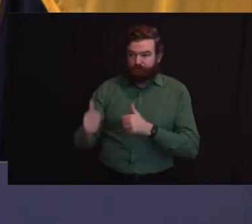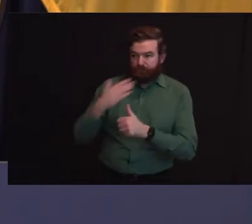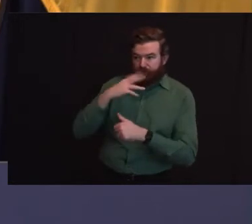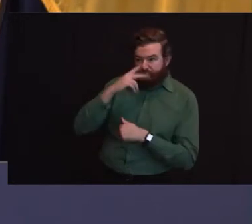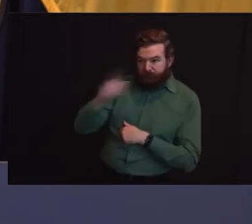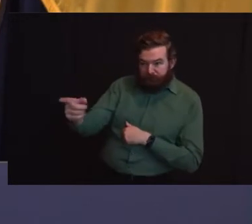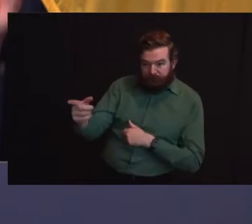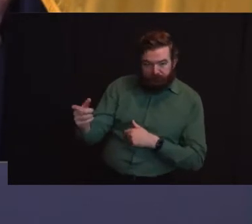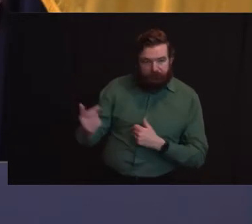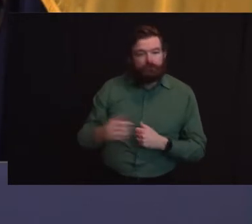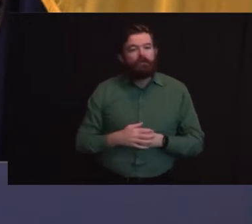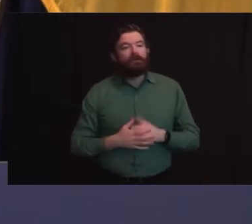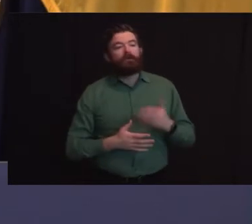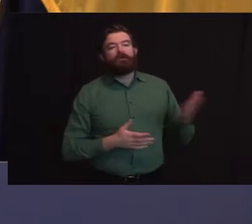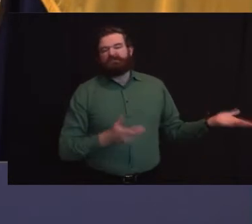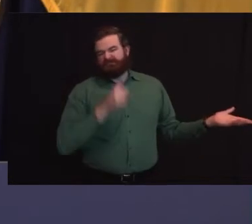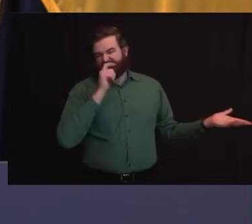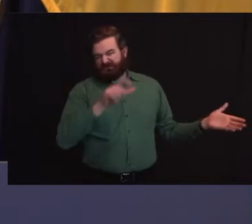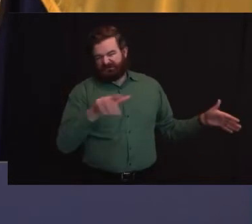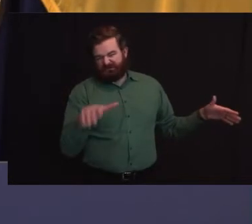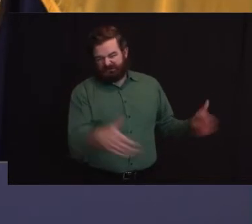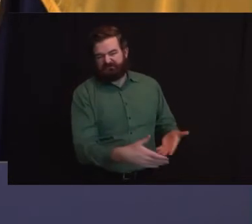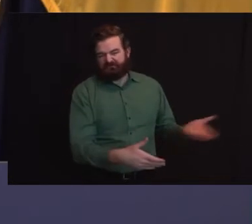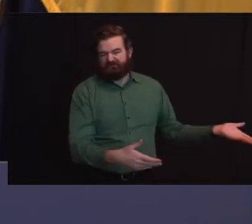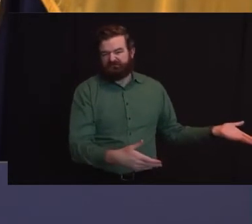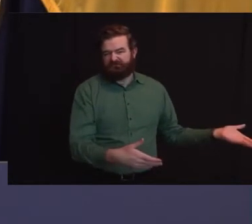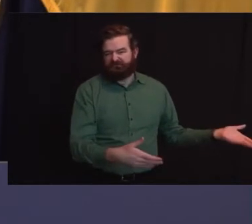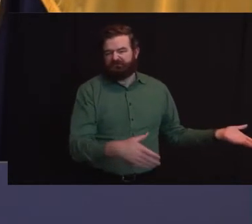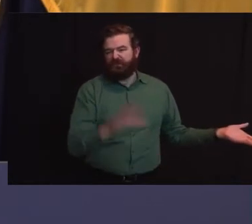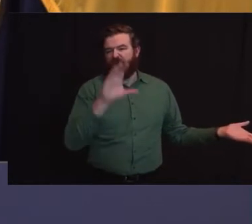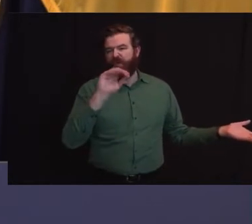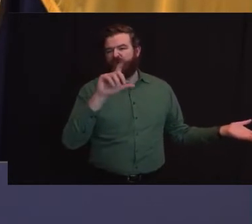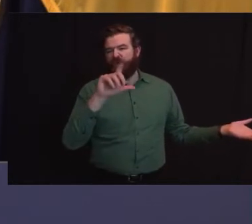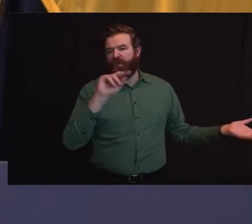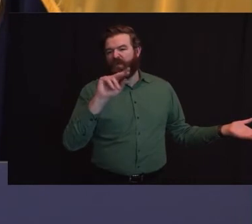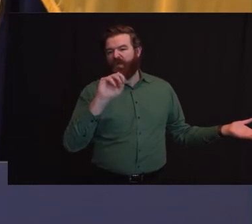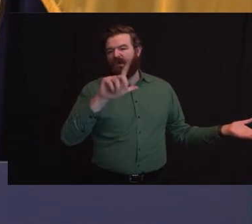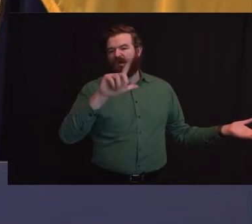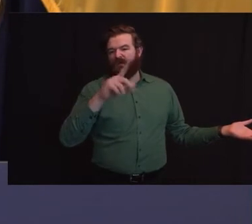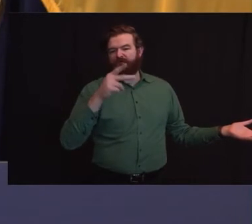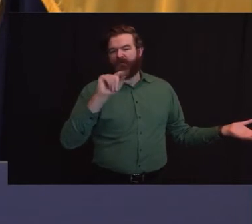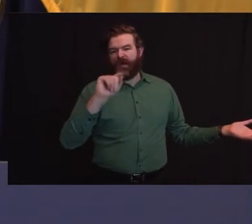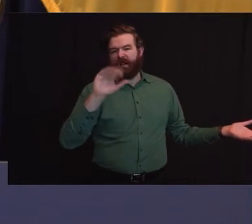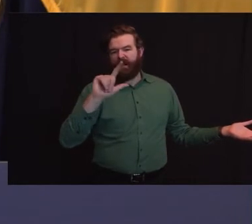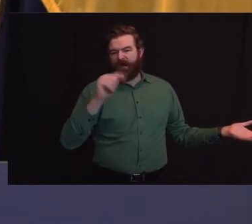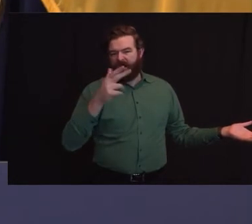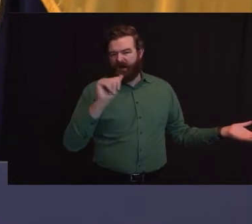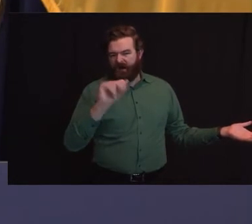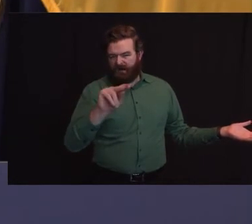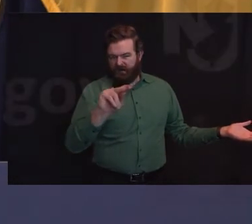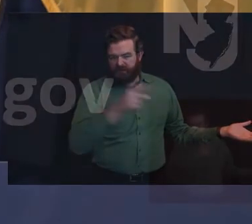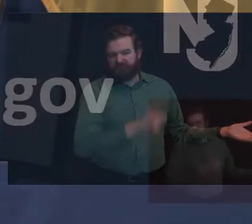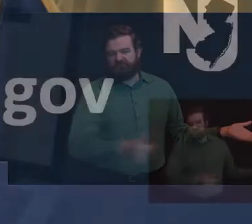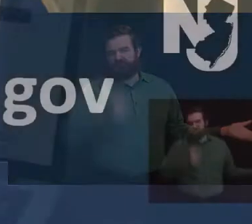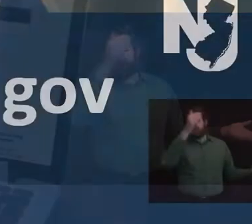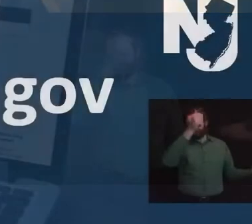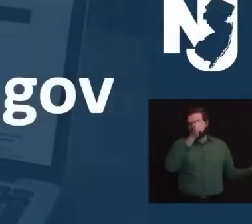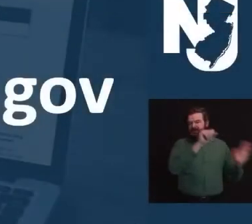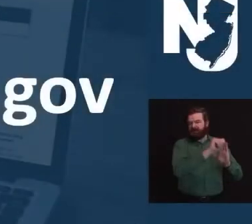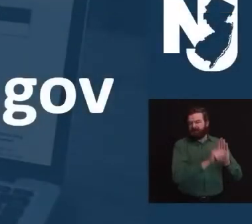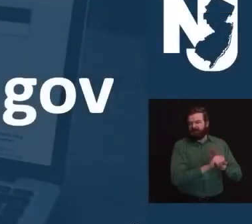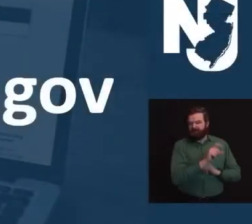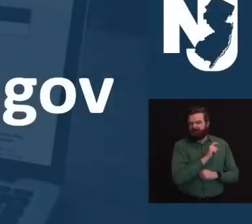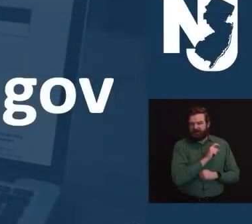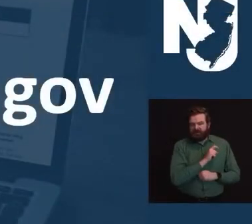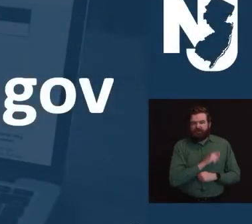State Police, Colonel Pat Callahan, the Director of the Office of Homeland Security and Preparedness, Jared Maples is here, Paramel Garg, and a cast of thousands. As you